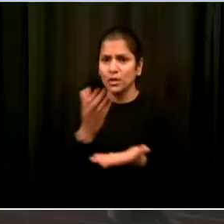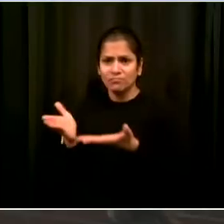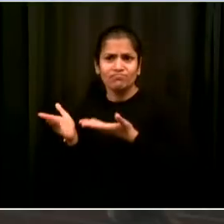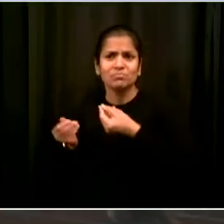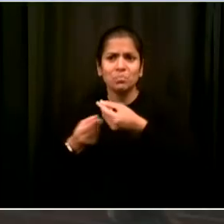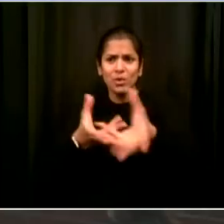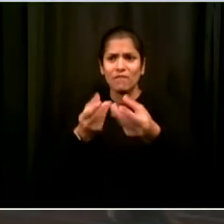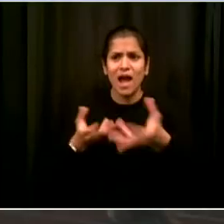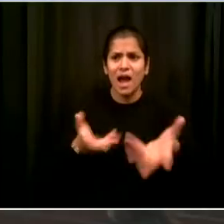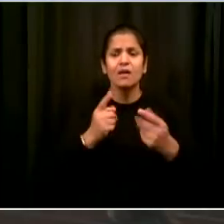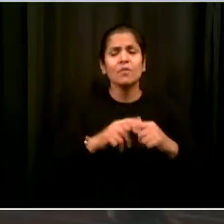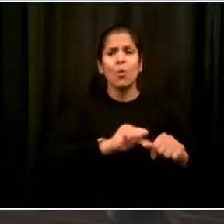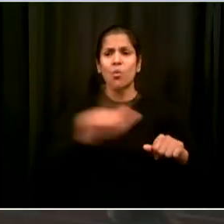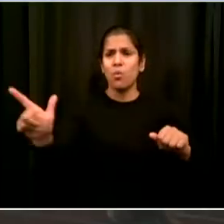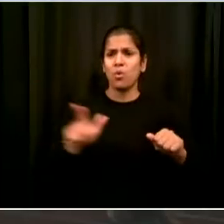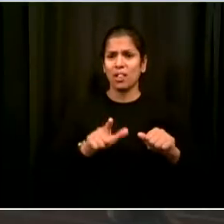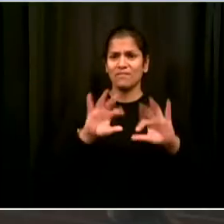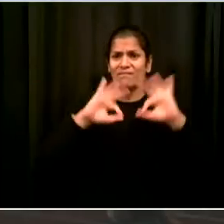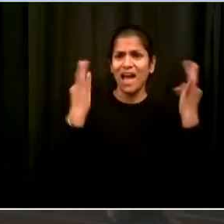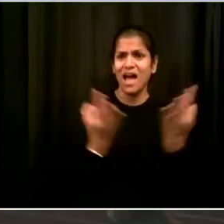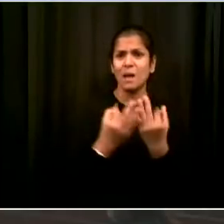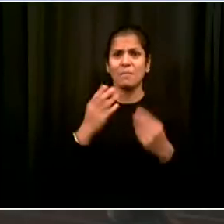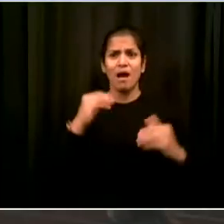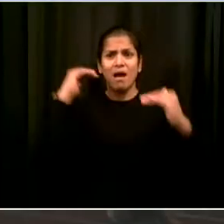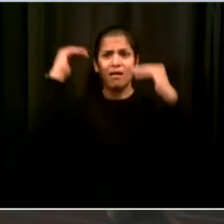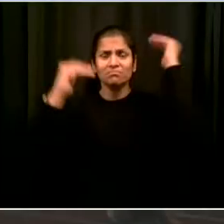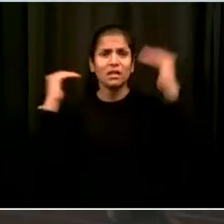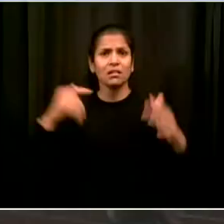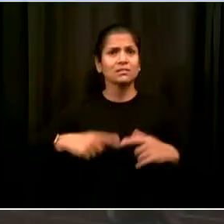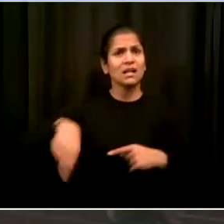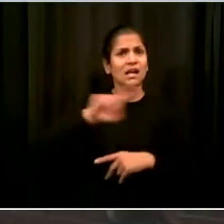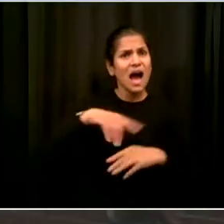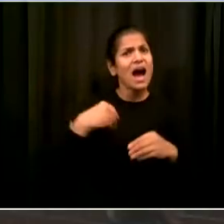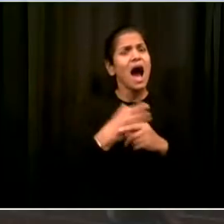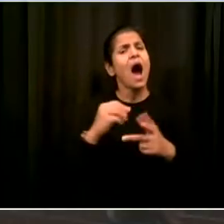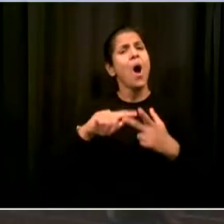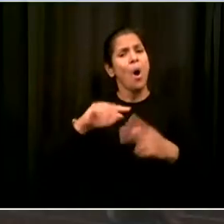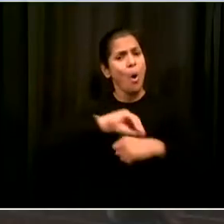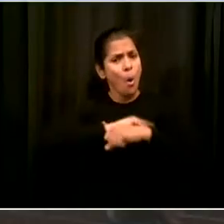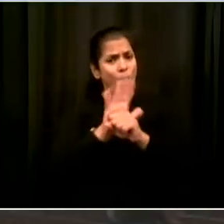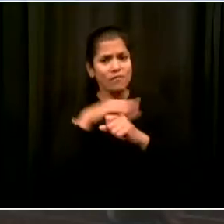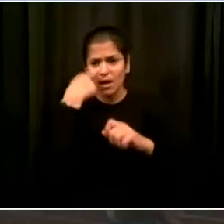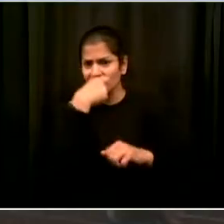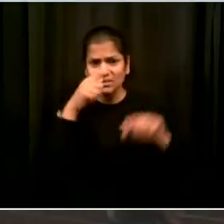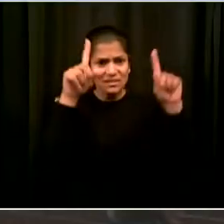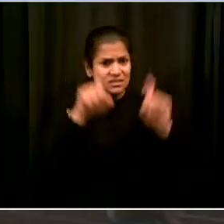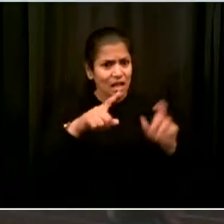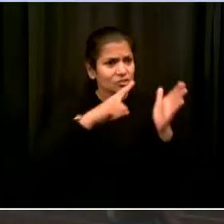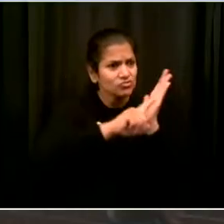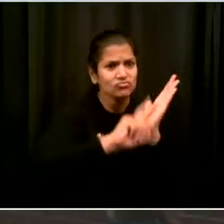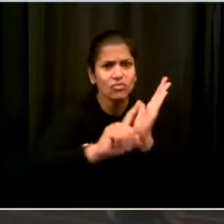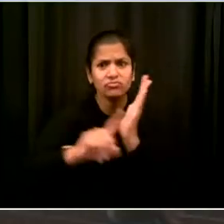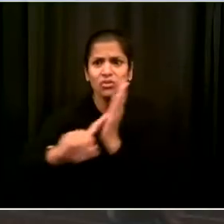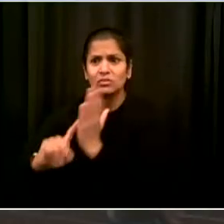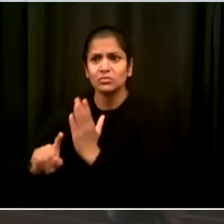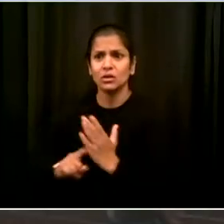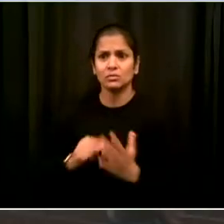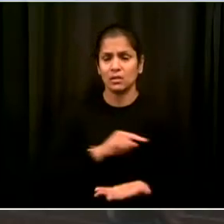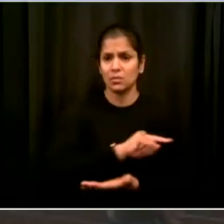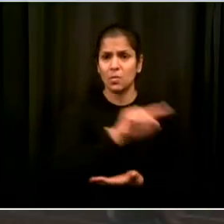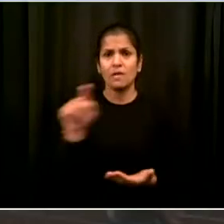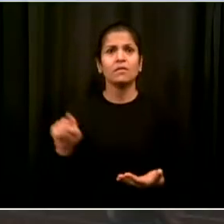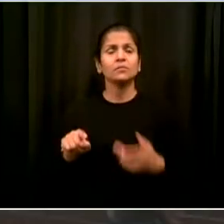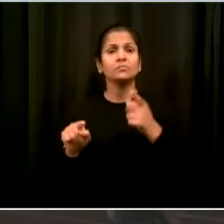medicine, research, and government, so we don't expect them to come to us. Instead, we'll meet New Yorkers where they